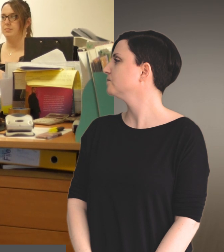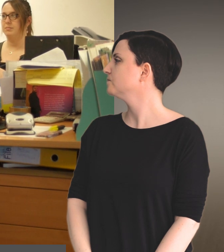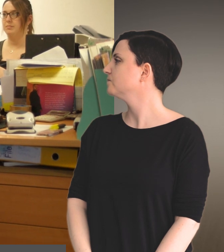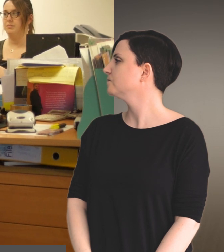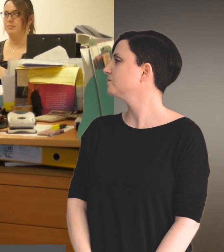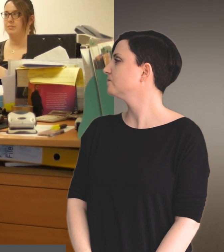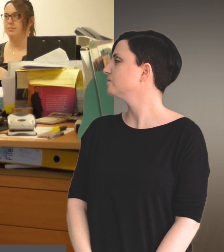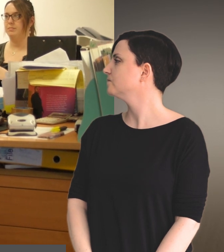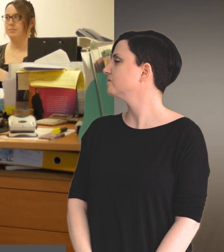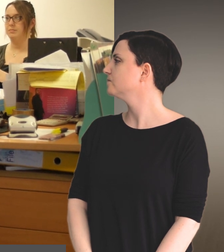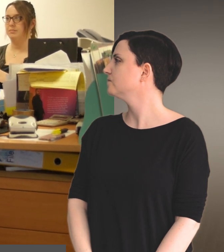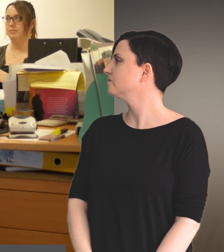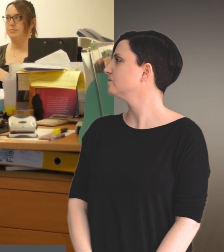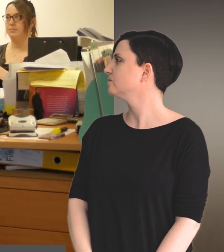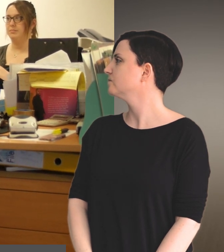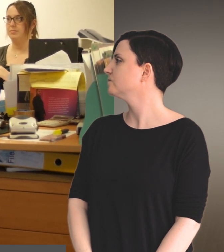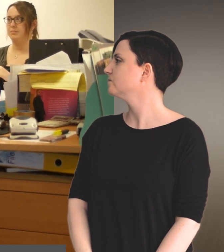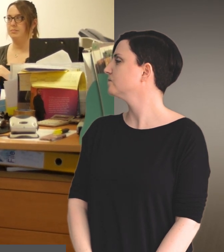absolutely everyone who works there